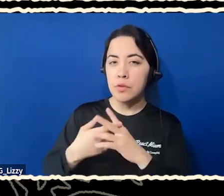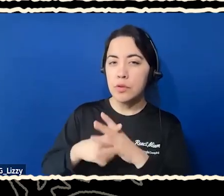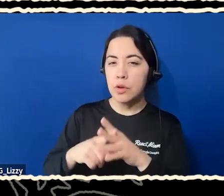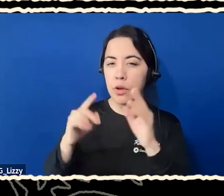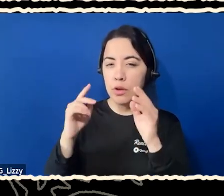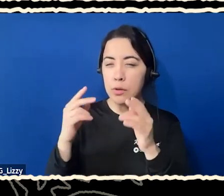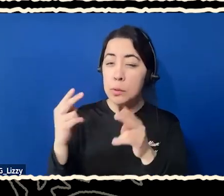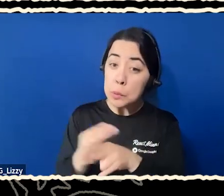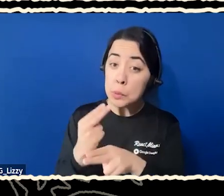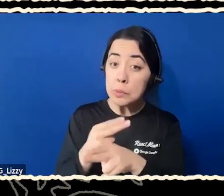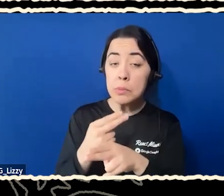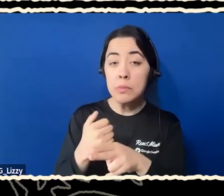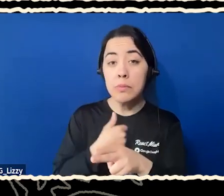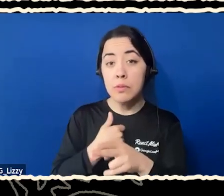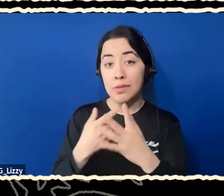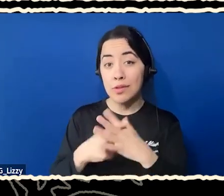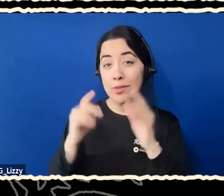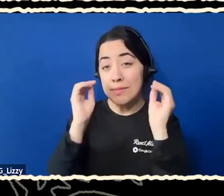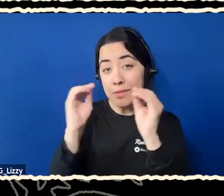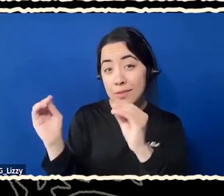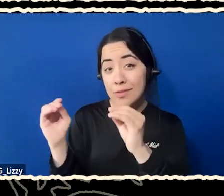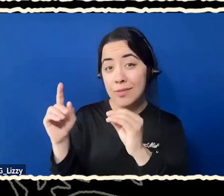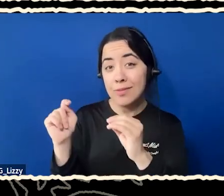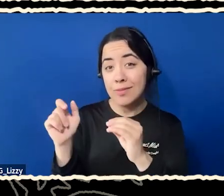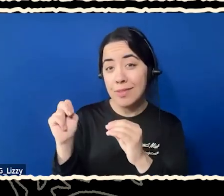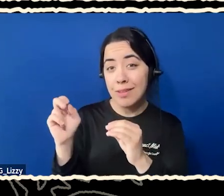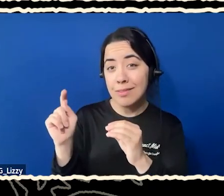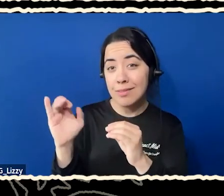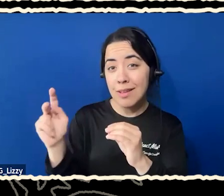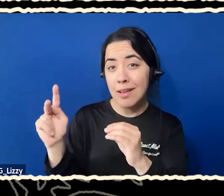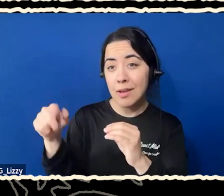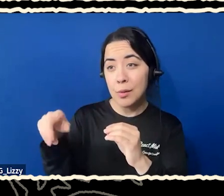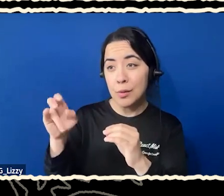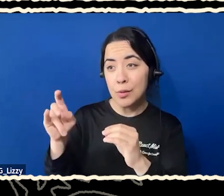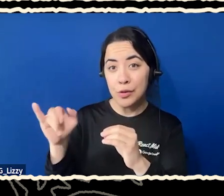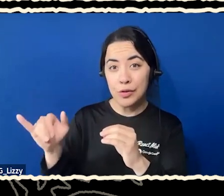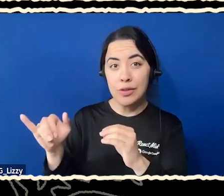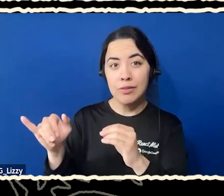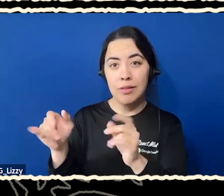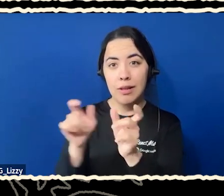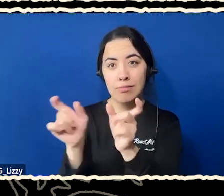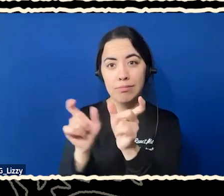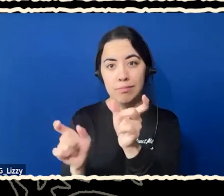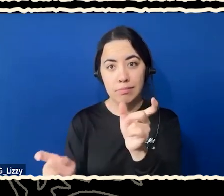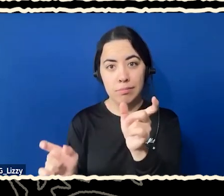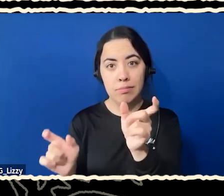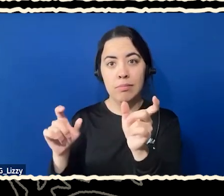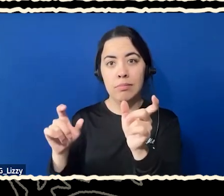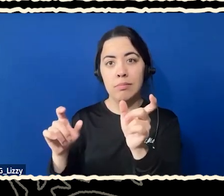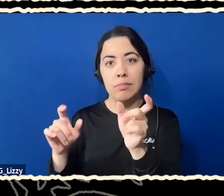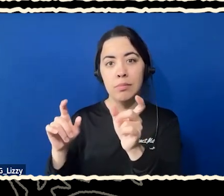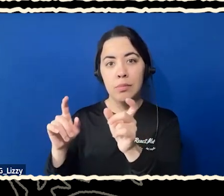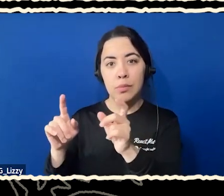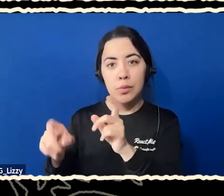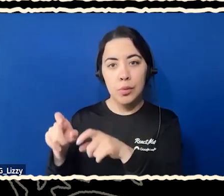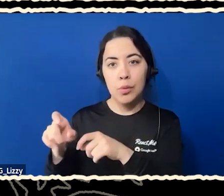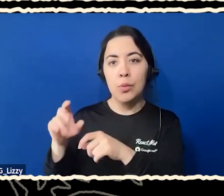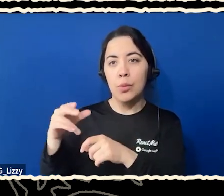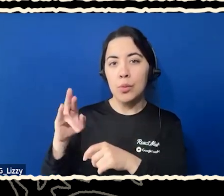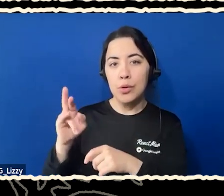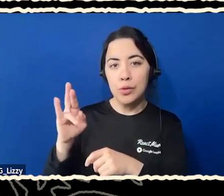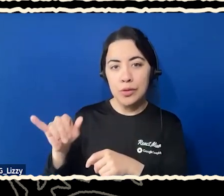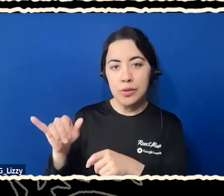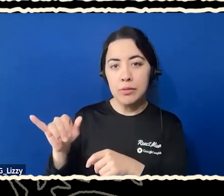Query 5 years ago. You can see there's a commit. And I presented all the features of TanStack Query in these 2